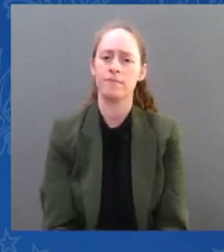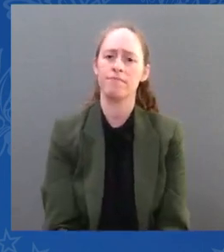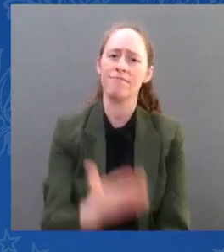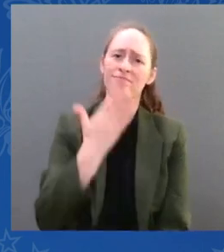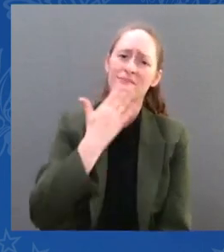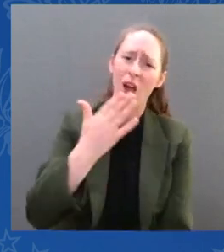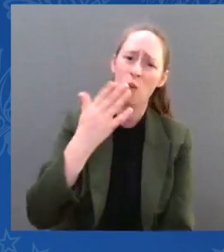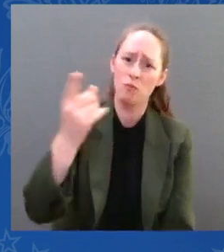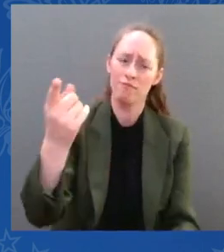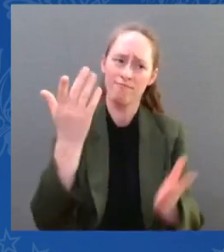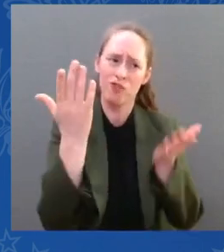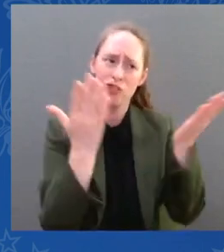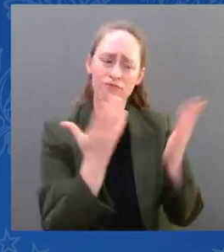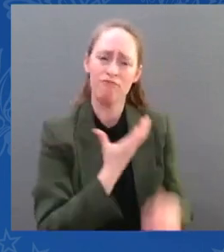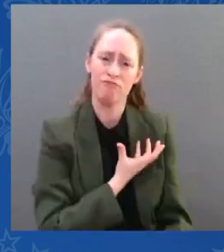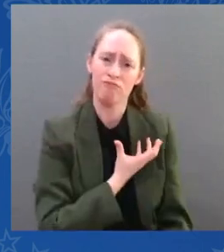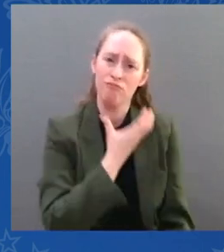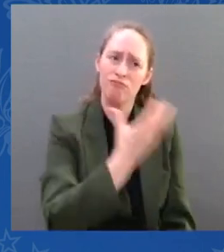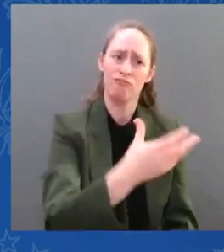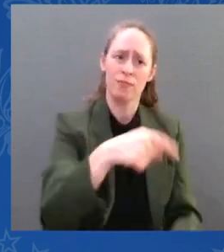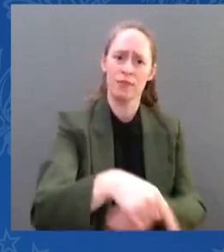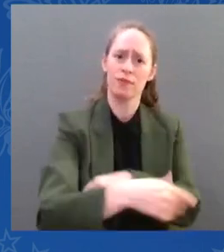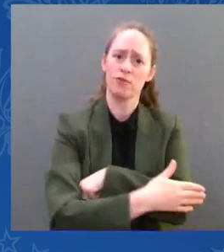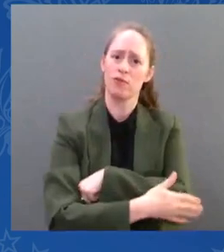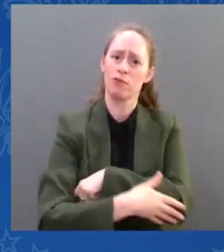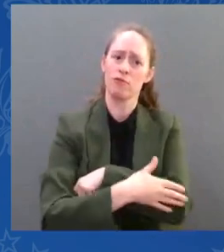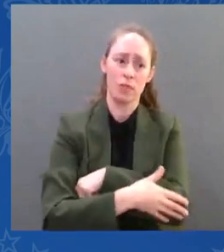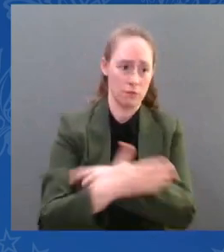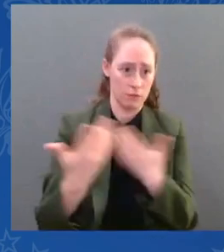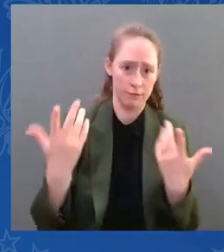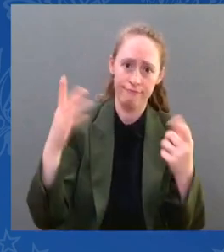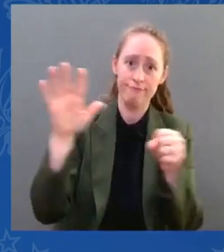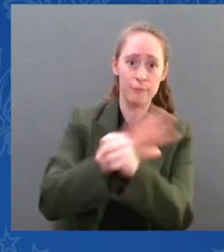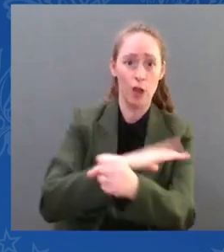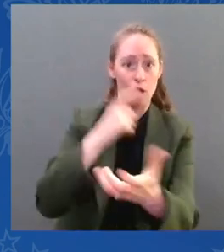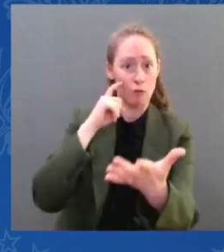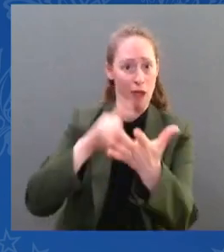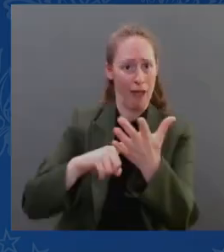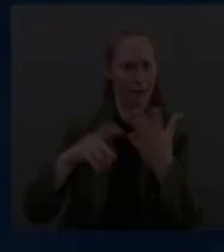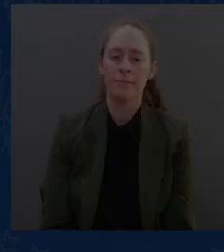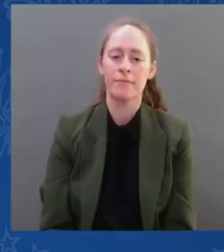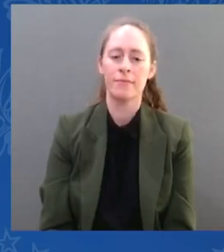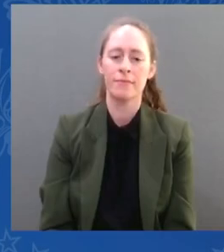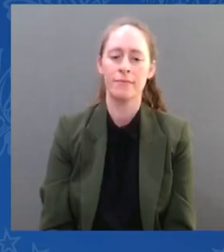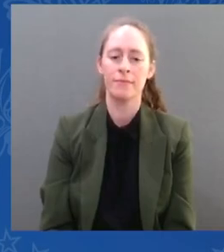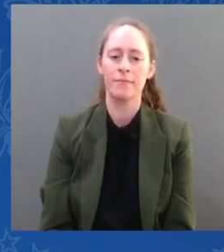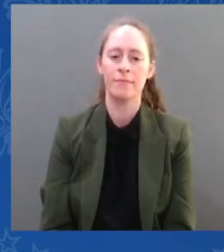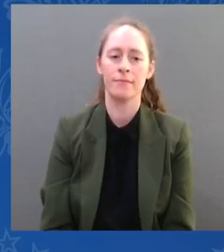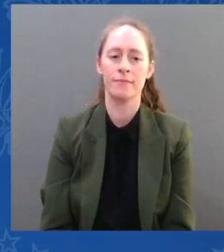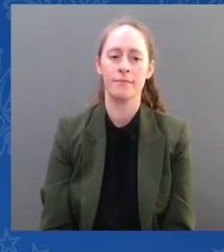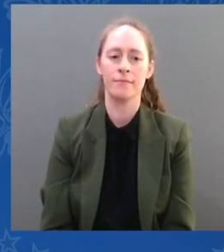at long last, your story is being honored as it should have been always.